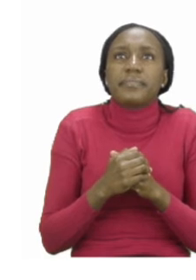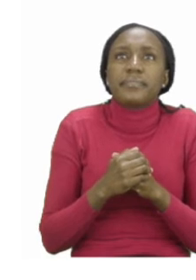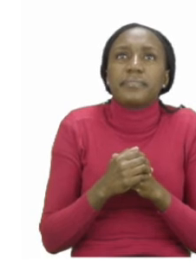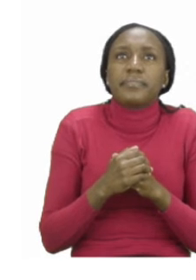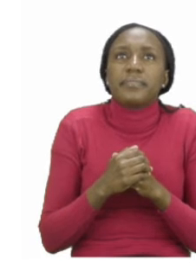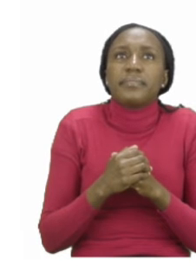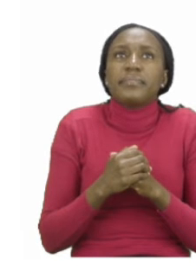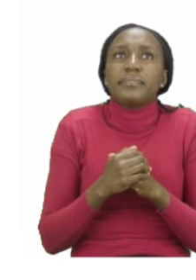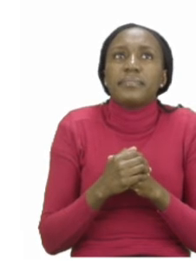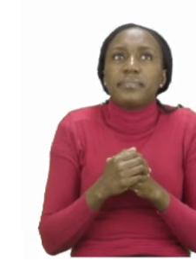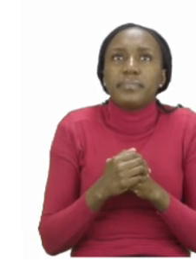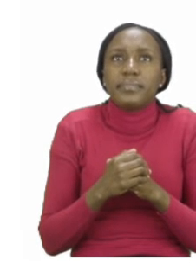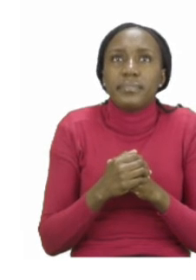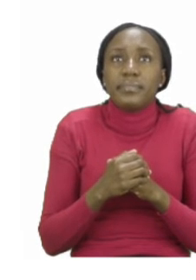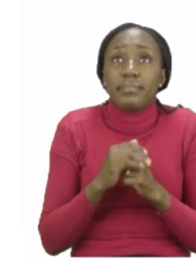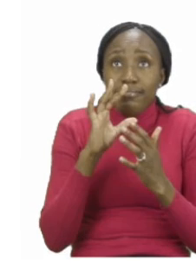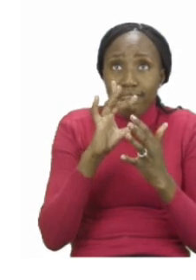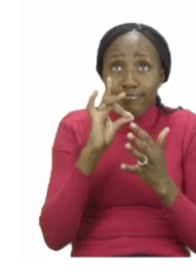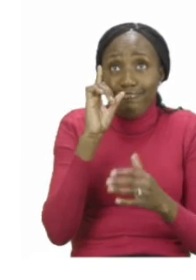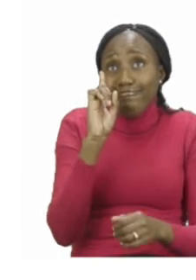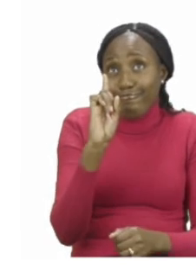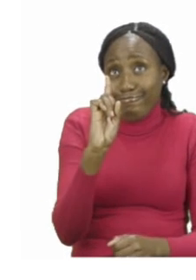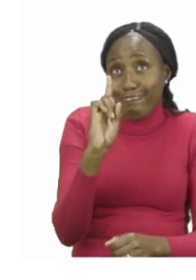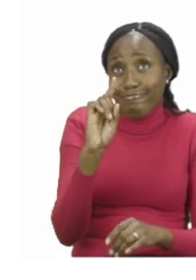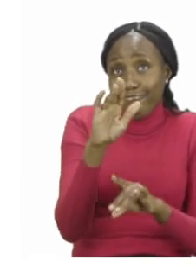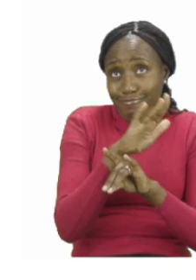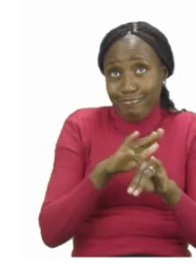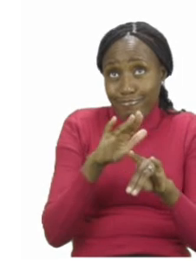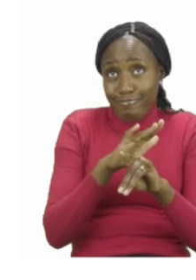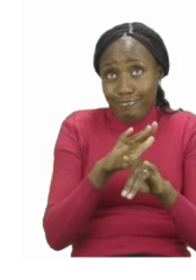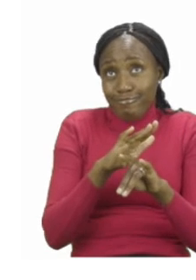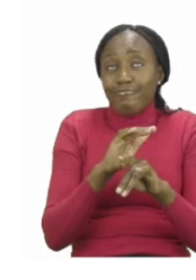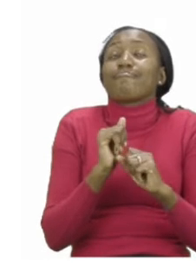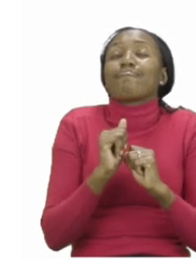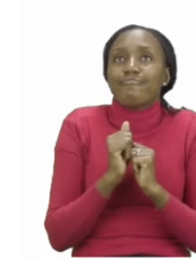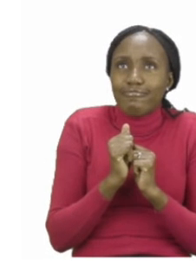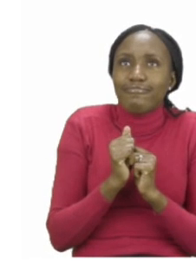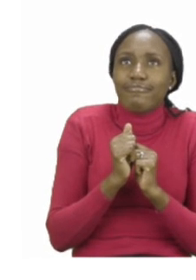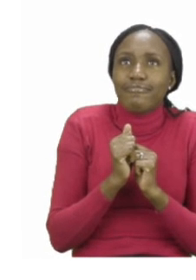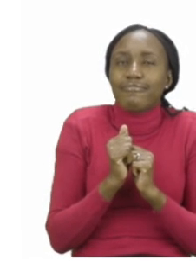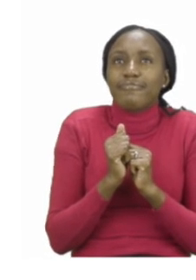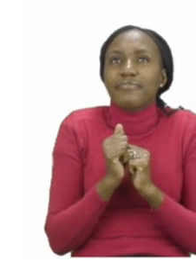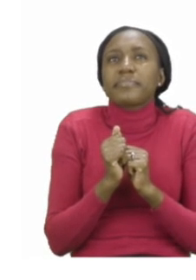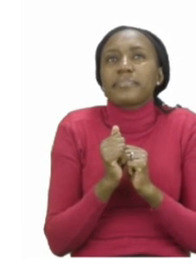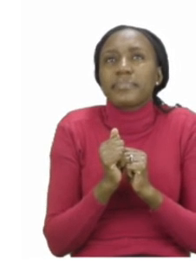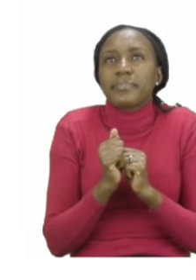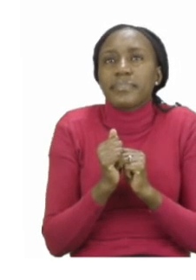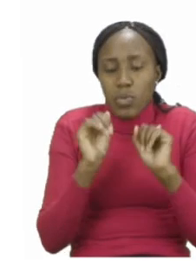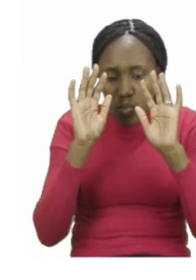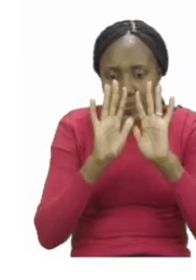And now that you have chosen, or now that you have decided which animal you want to